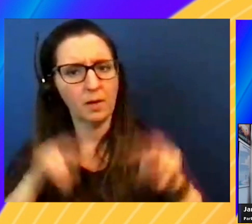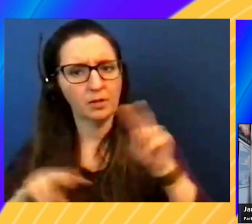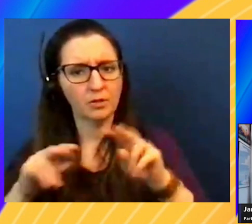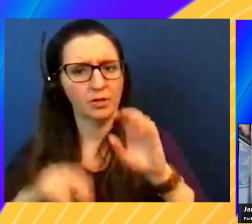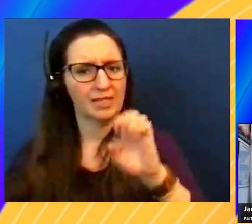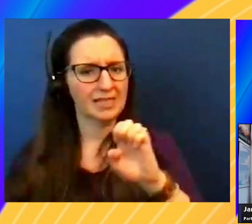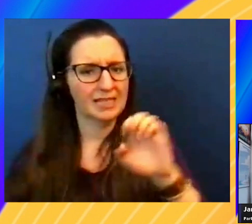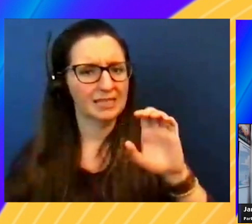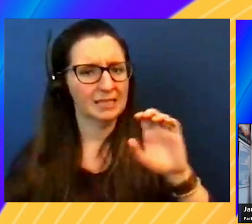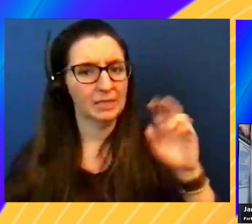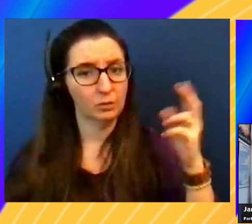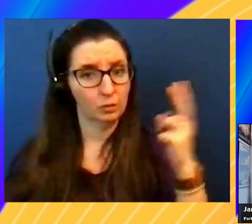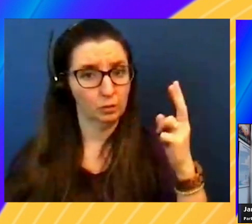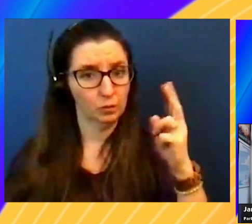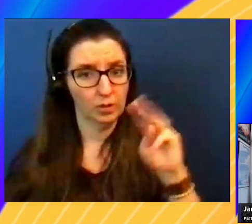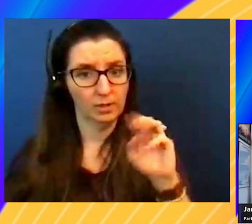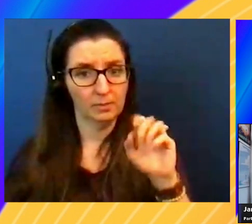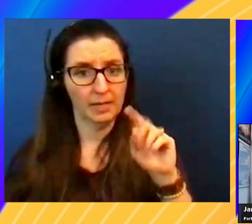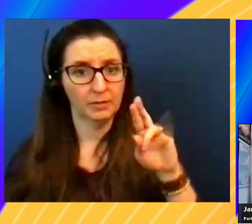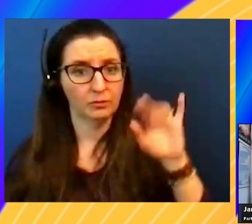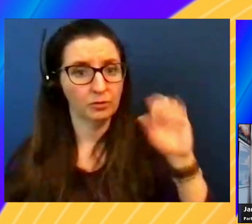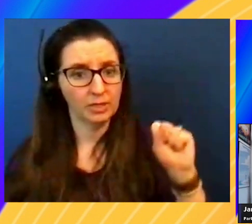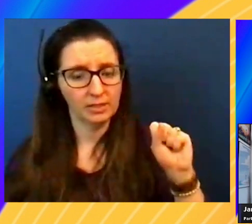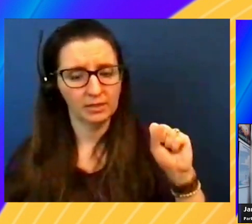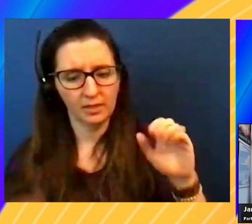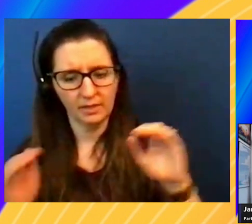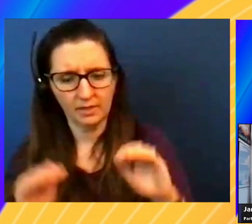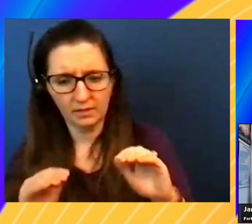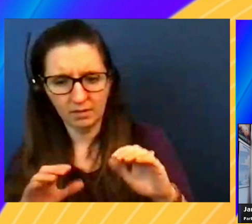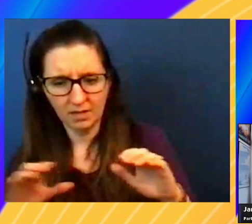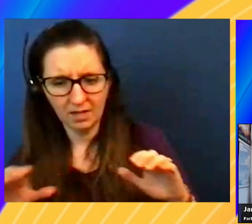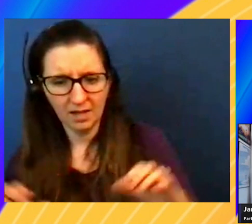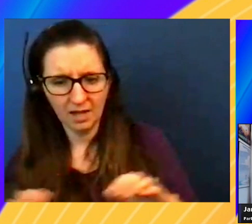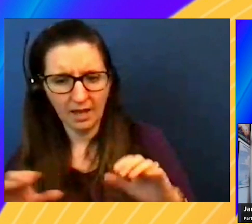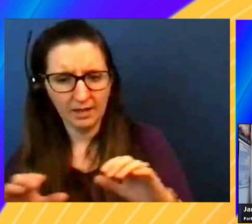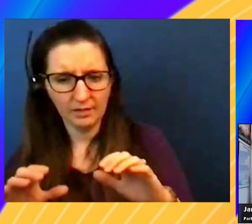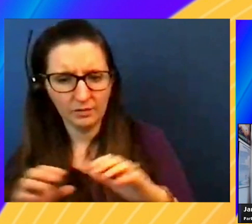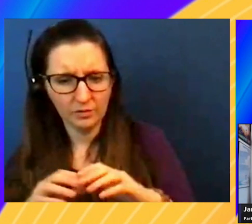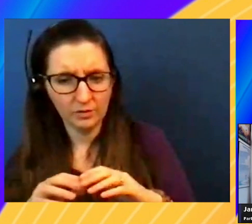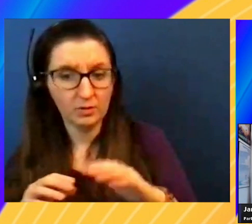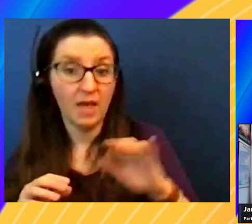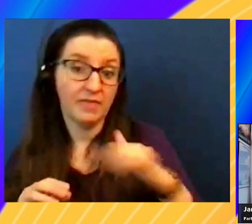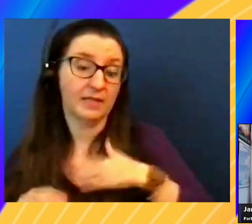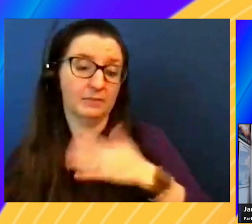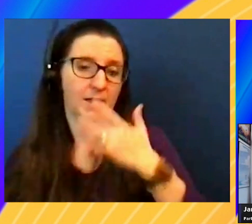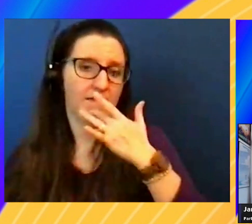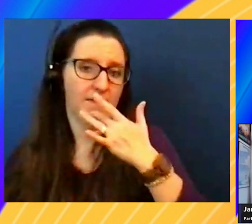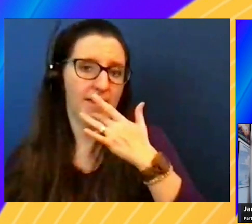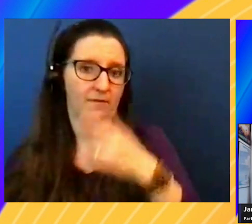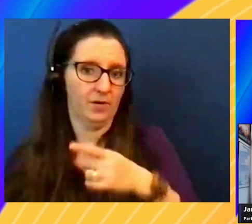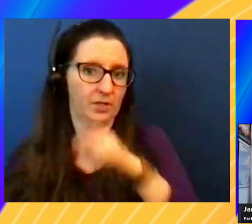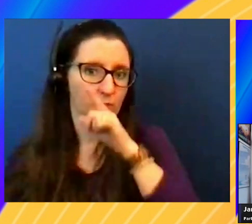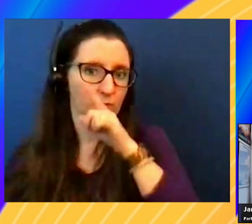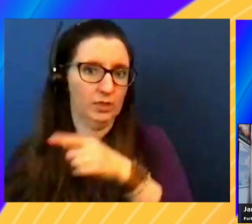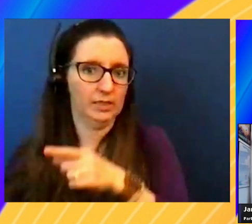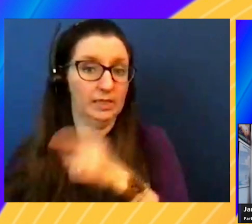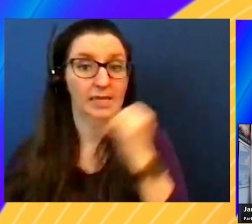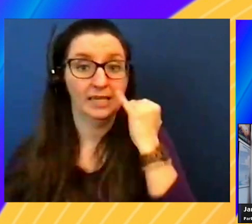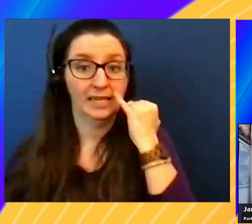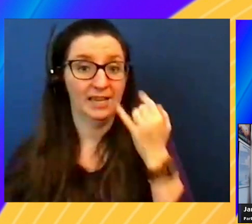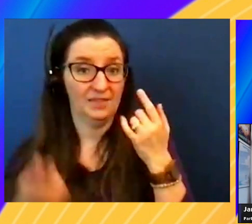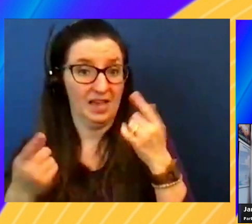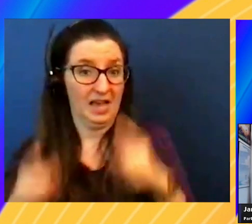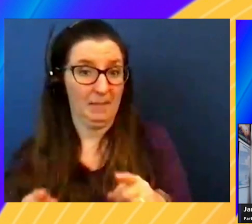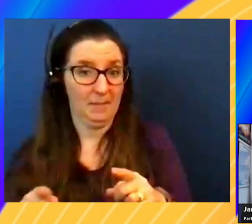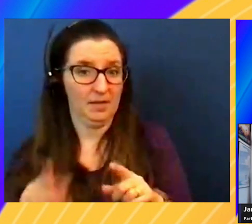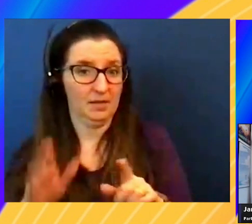then there's ticket actions and system manager actions, which are actually my favorite, because when an incident is occurring or when an alarm happens,